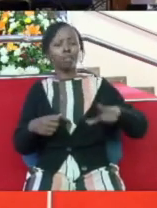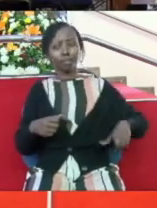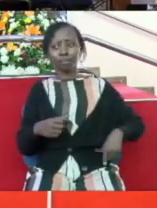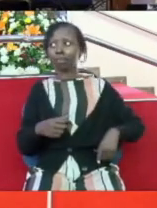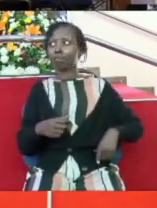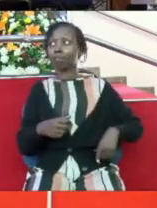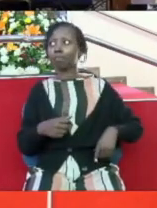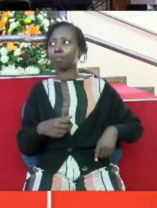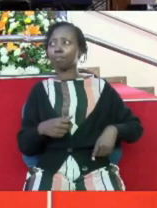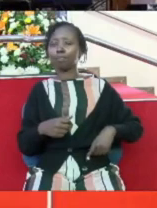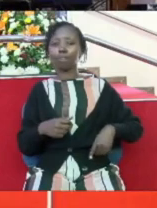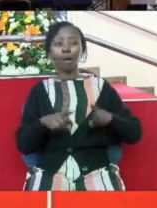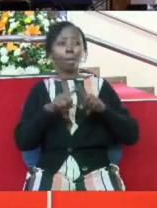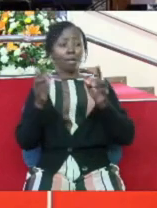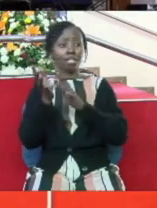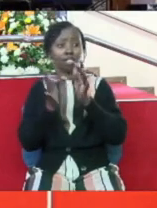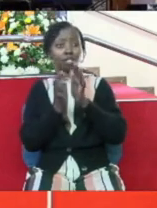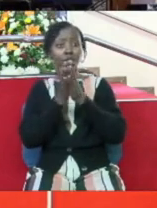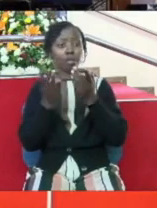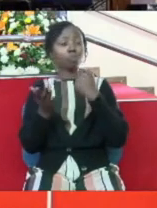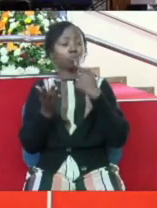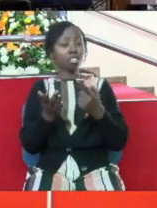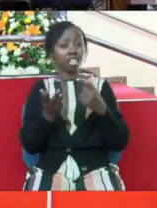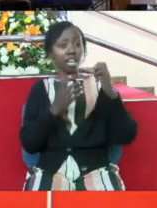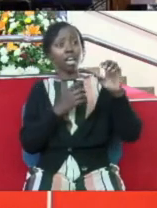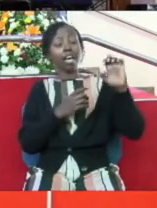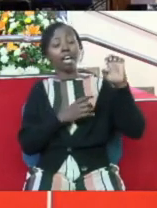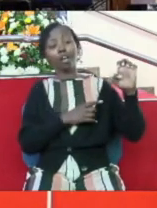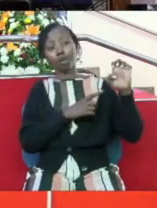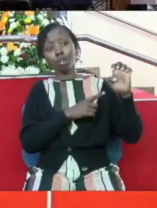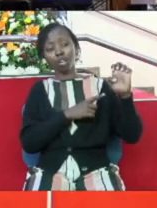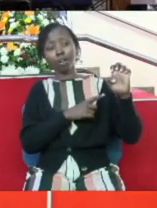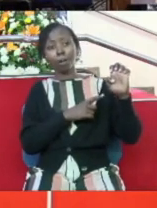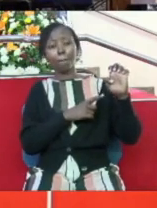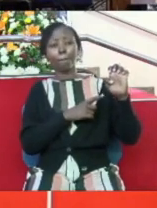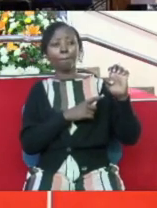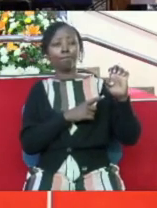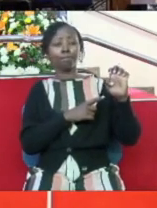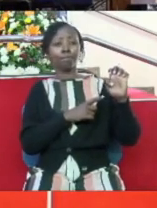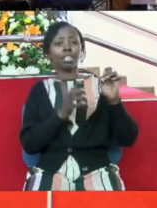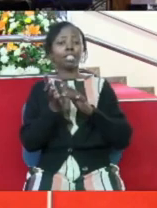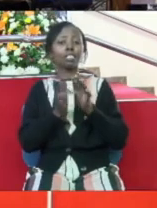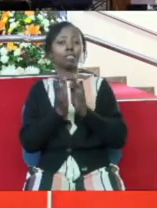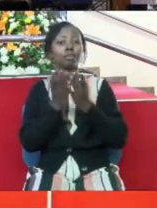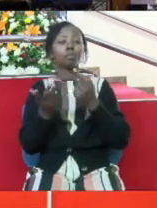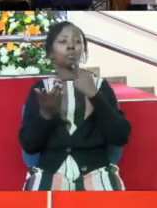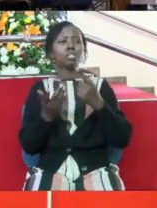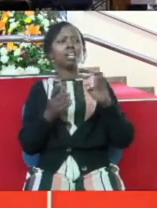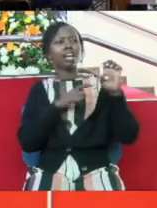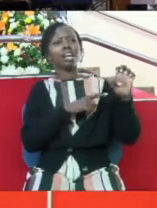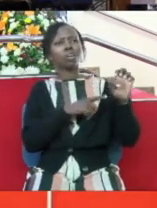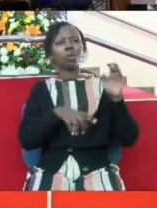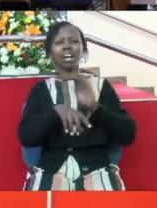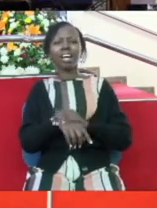jinsi tulivyompenda mwanzo. But the Bible talks of this man Enoch. Lakini Biblia inaongelea kuhusu mtu huyu Enoch. And the Bible says that he got sons